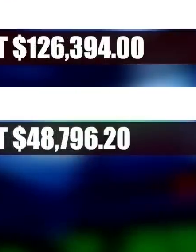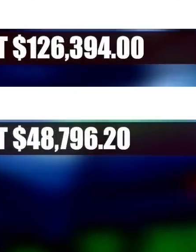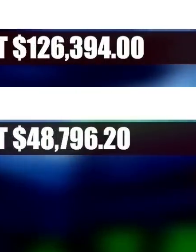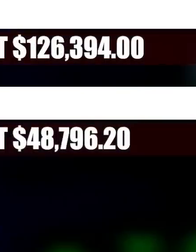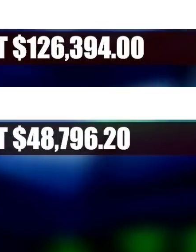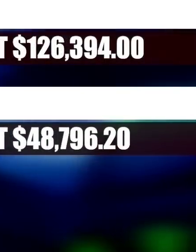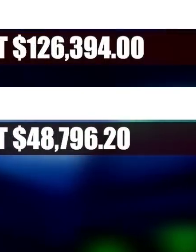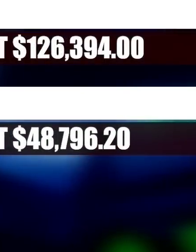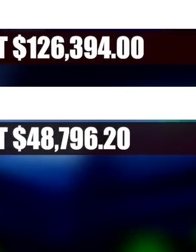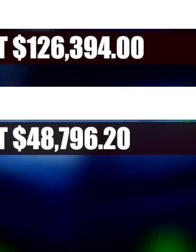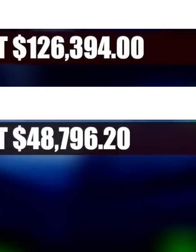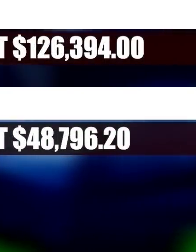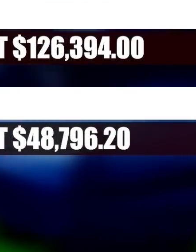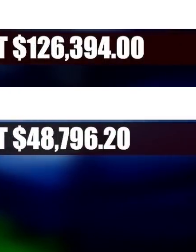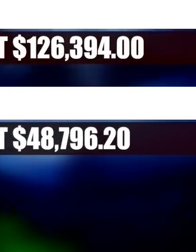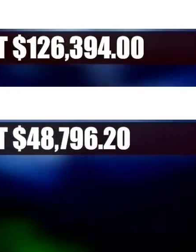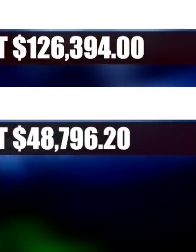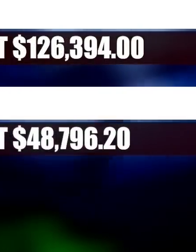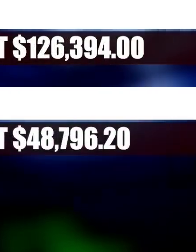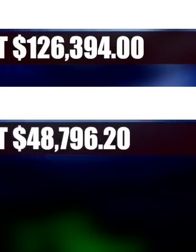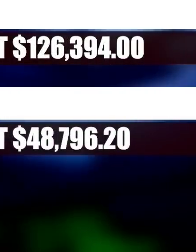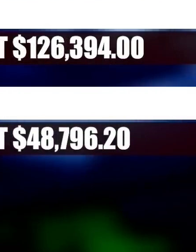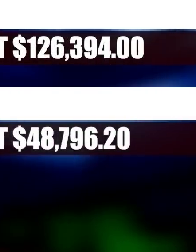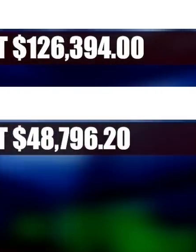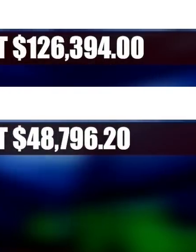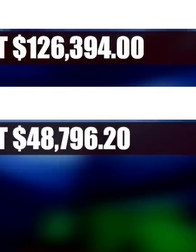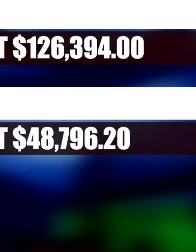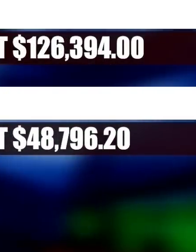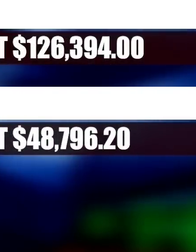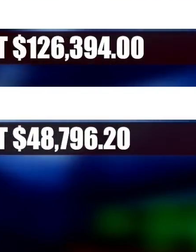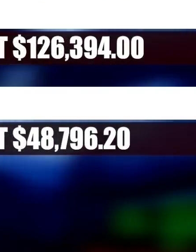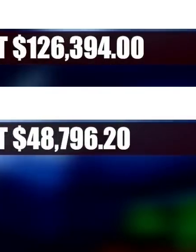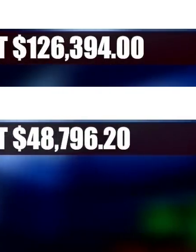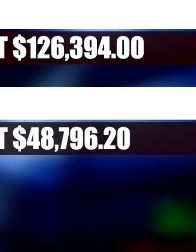Tobago, Massey Holdings Limited was the volume leader, with